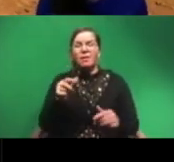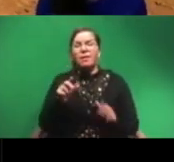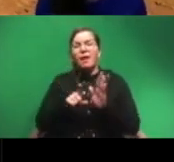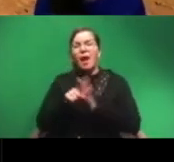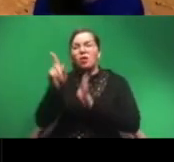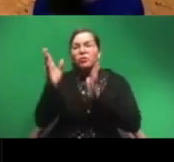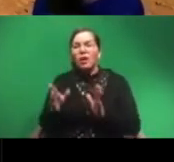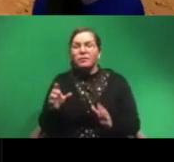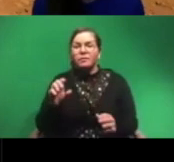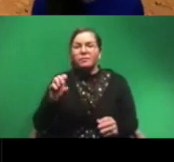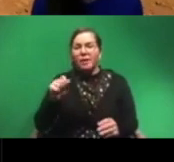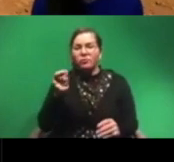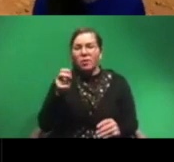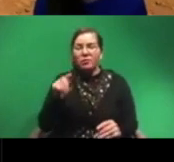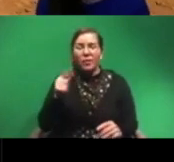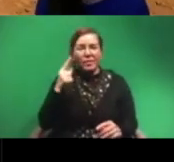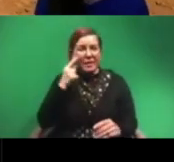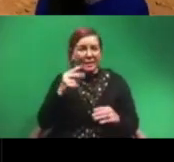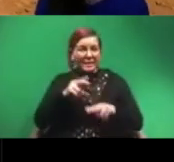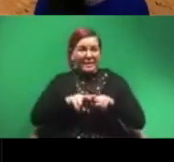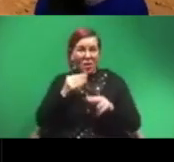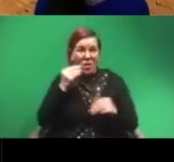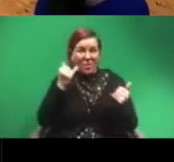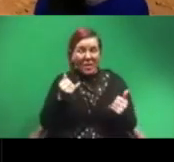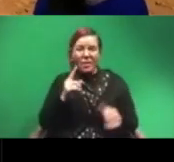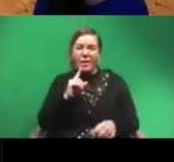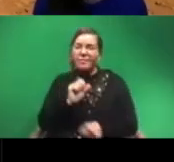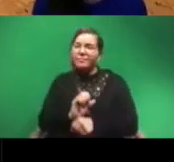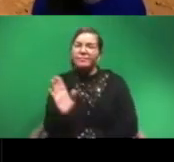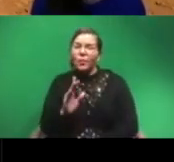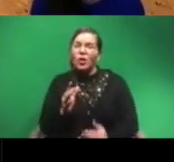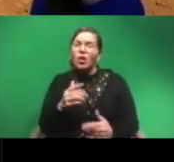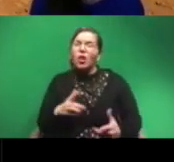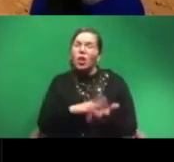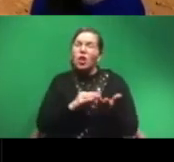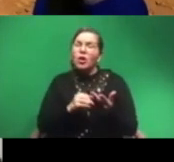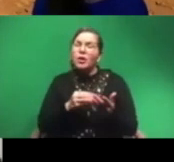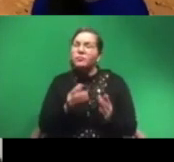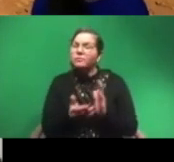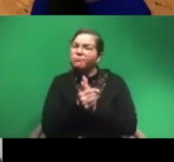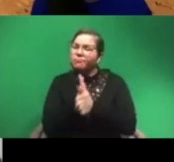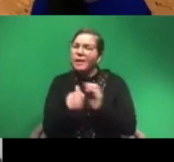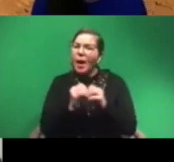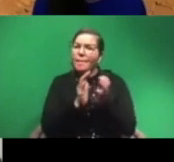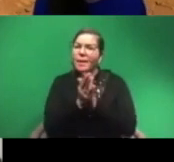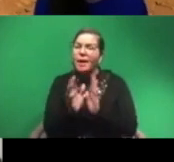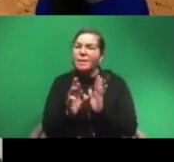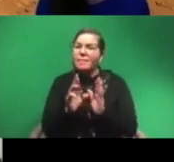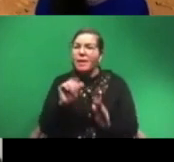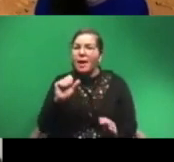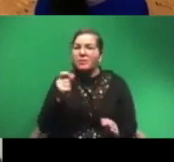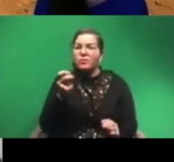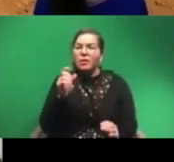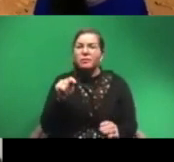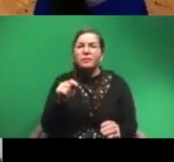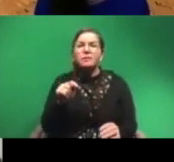we're all sitting at home right now, but actually, we're learning great skills for how to be an astronaut. So first off, what is a